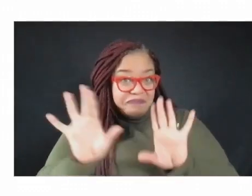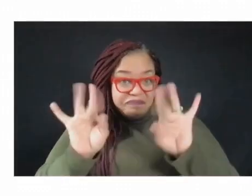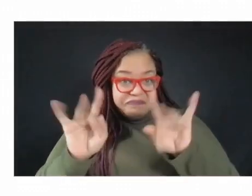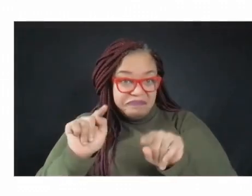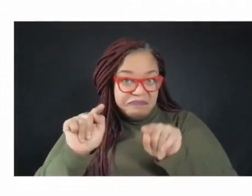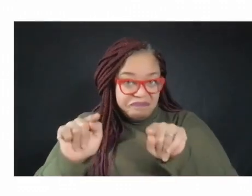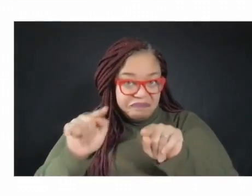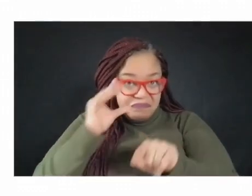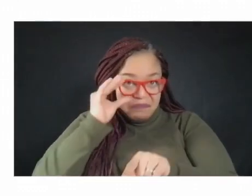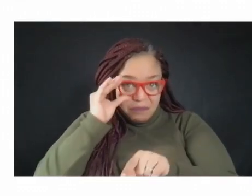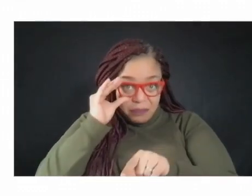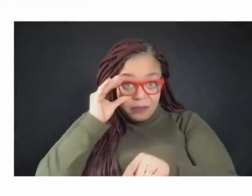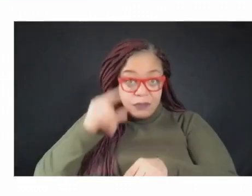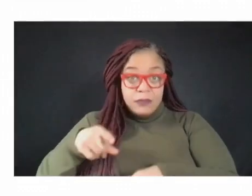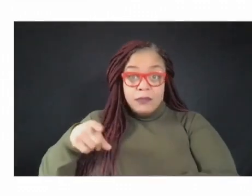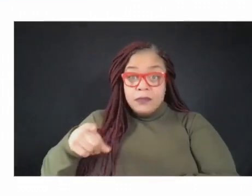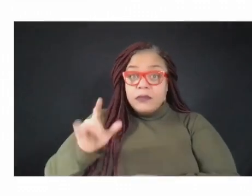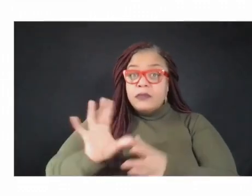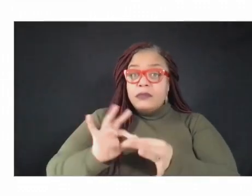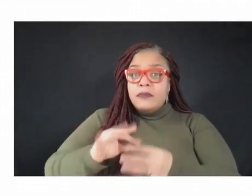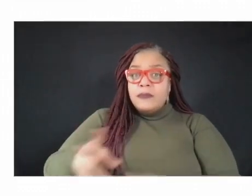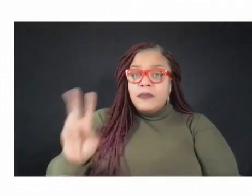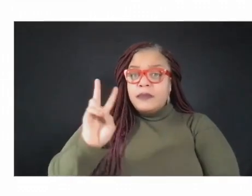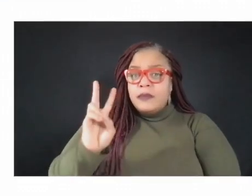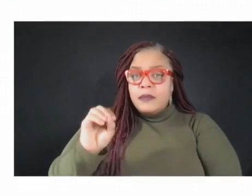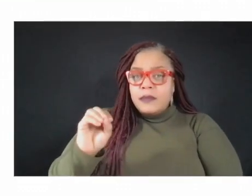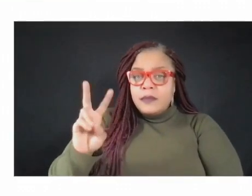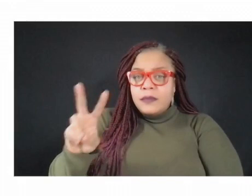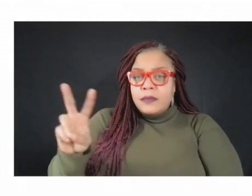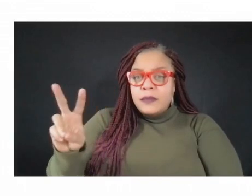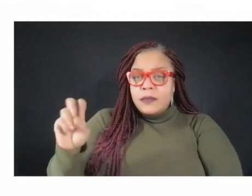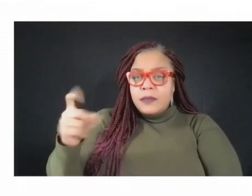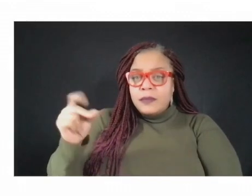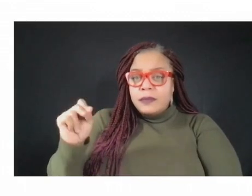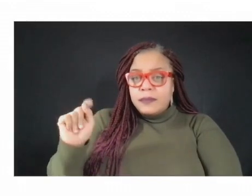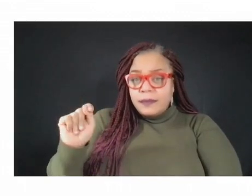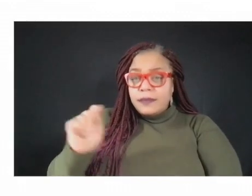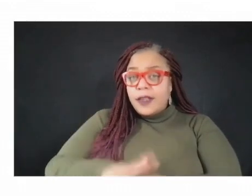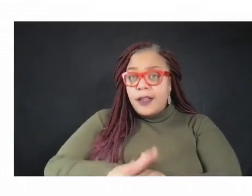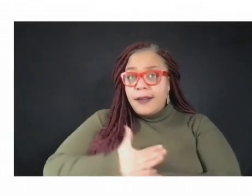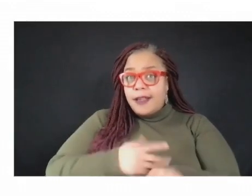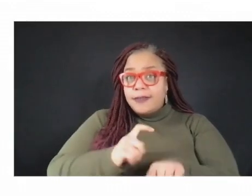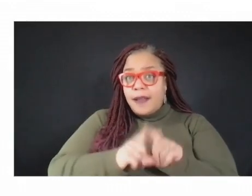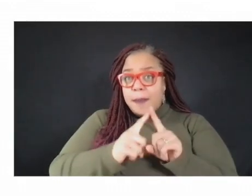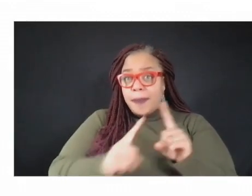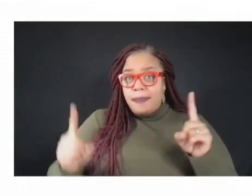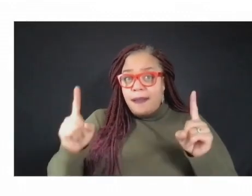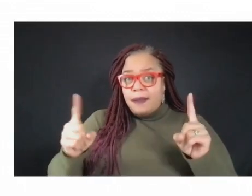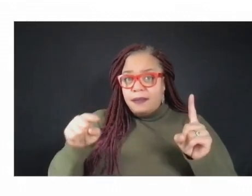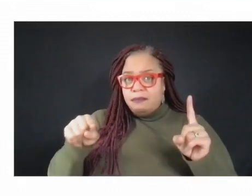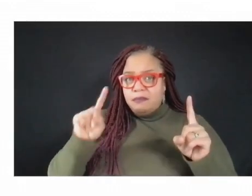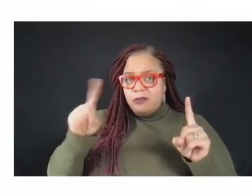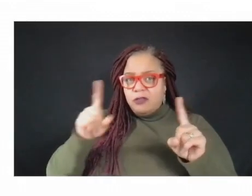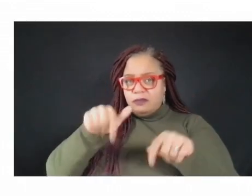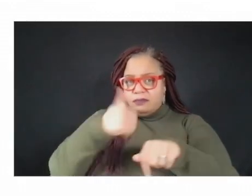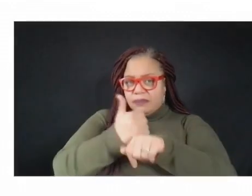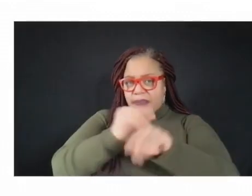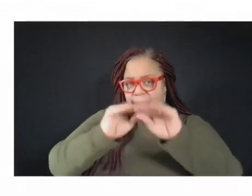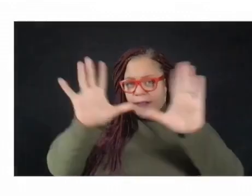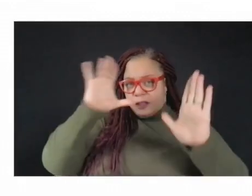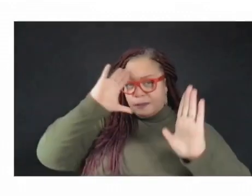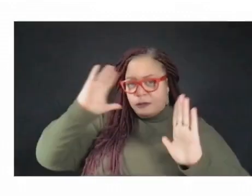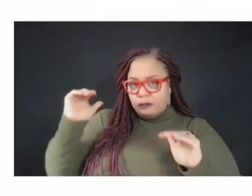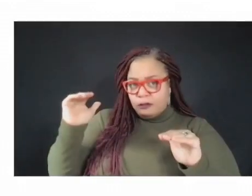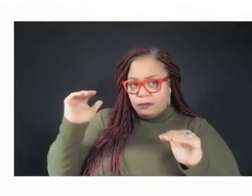2022 spot on our timeline is to set clear expectations and understanding of what happened, what went right, and what